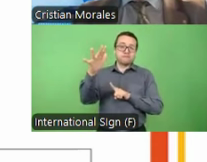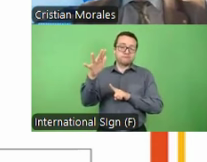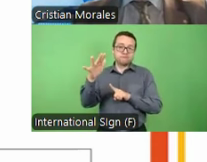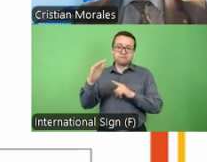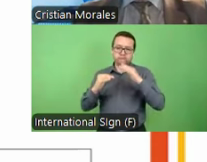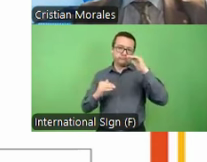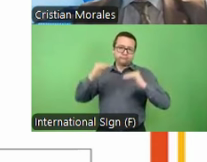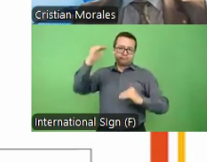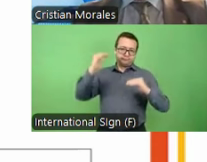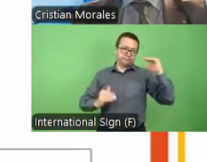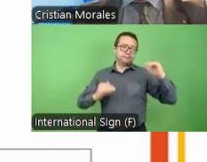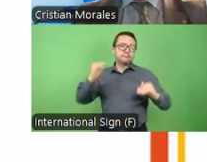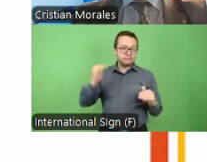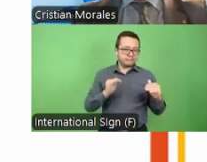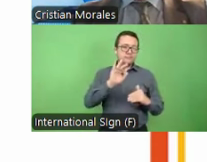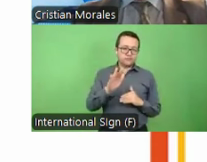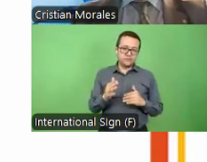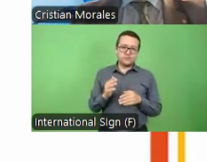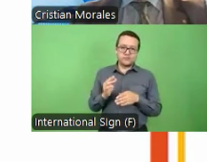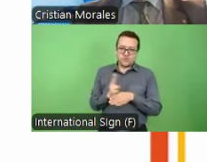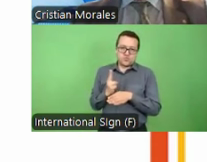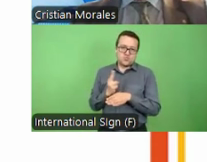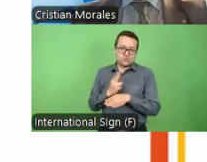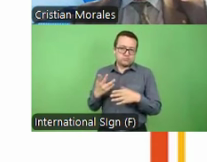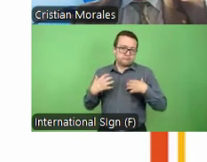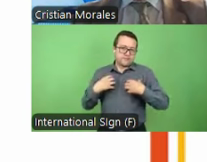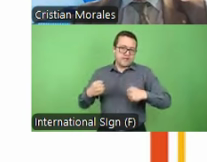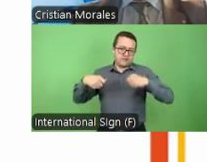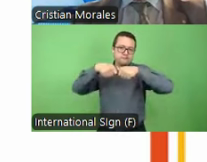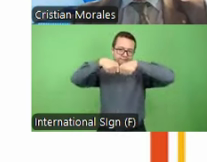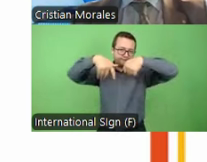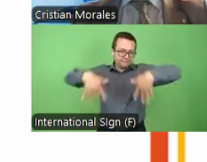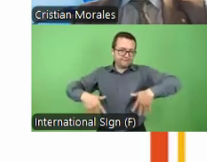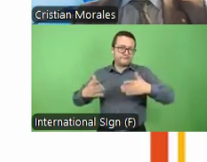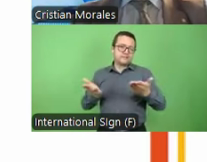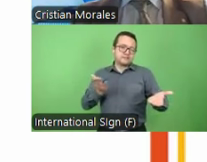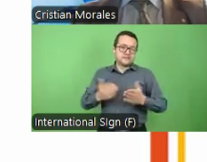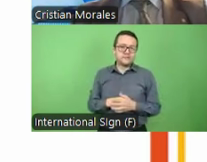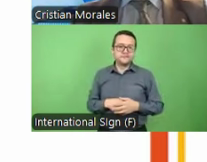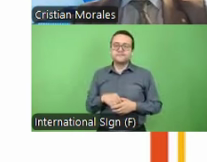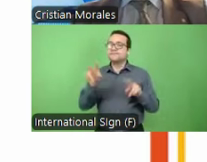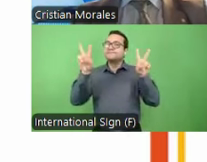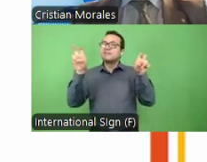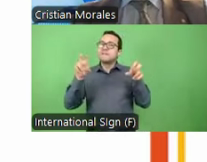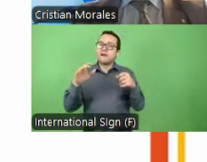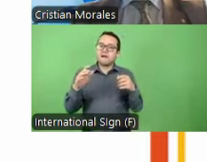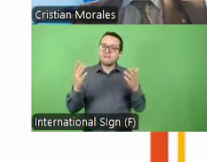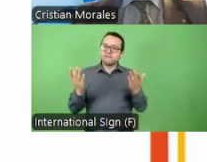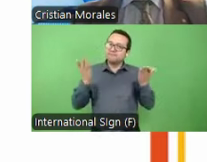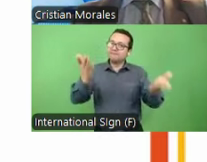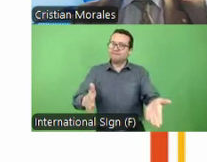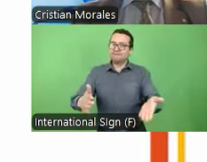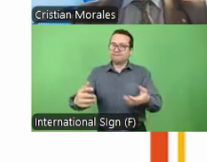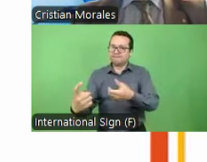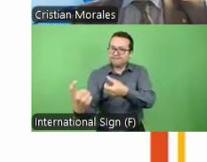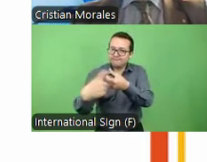de los servicios de inequity in salud. the use of health Cuando services. hablamos de When we cobertura talk about a servicios coverage esenciales, como to mencionaba essential previamente, services, like I